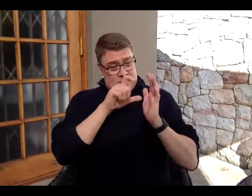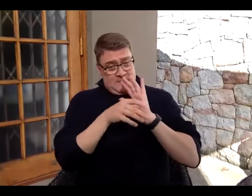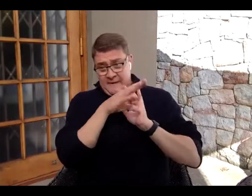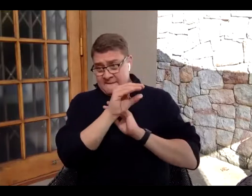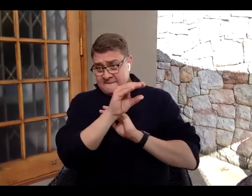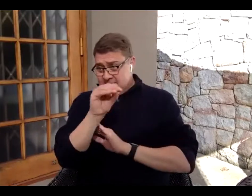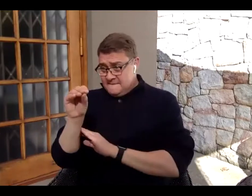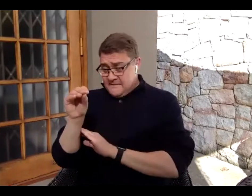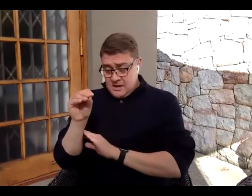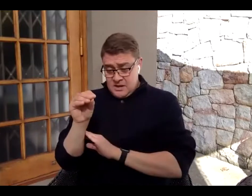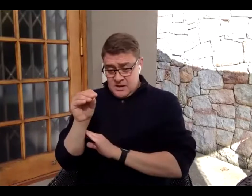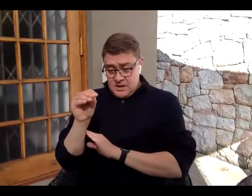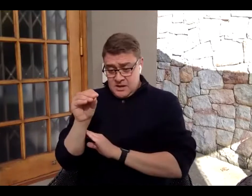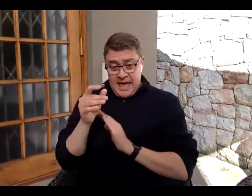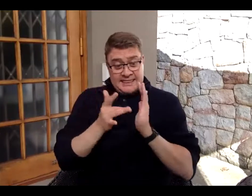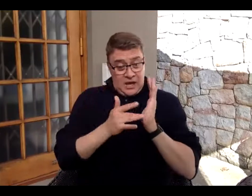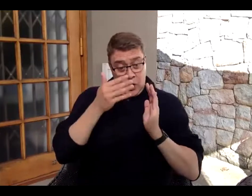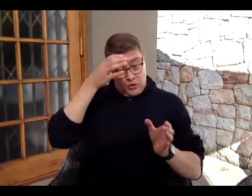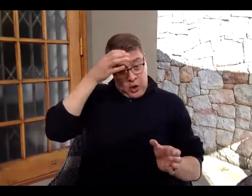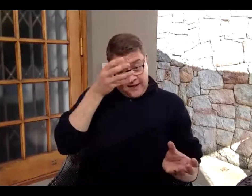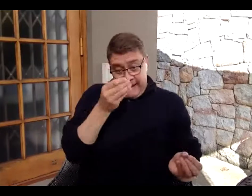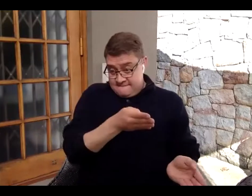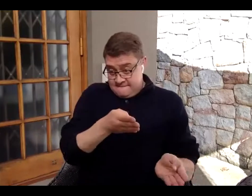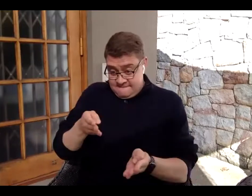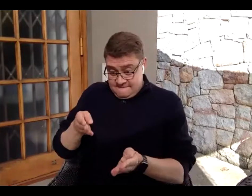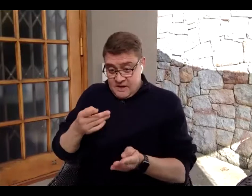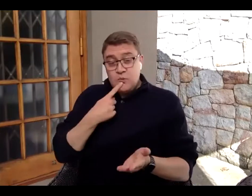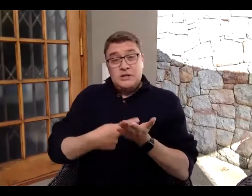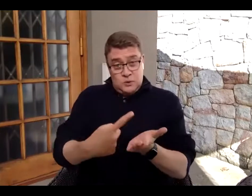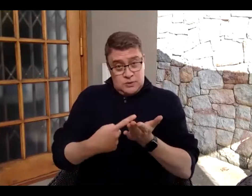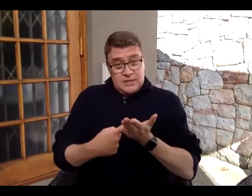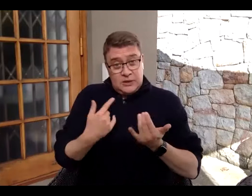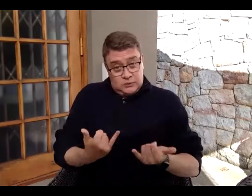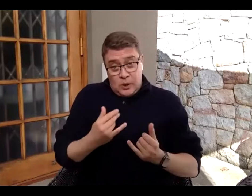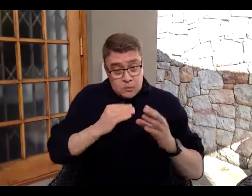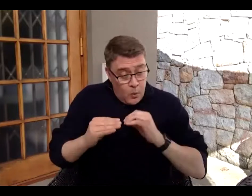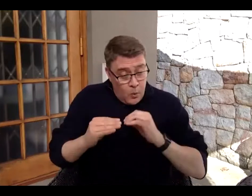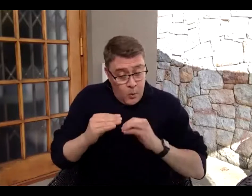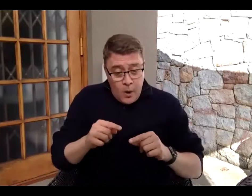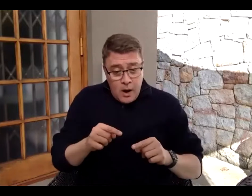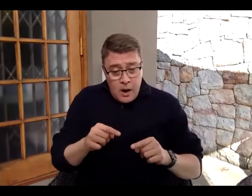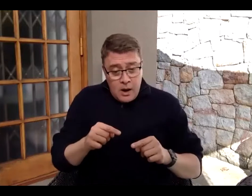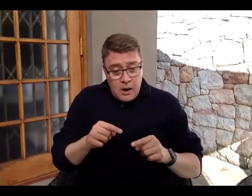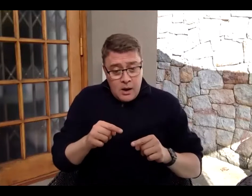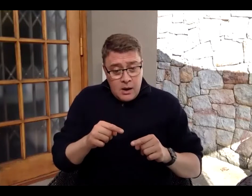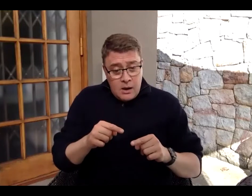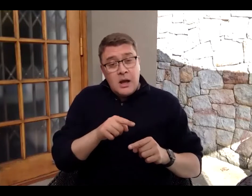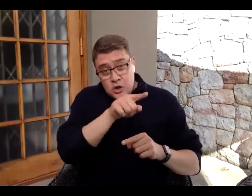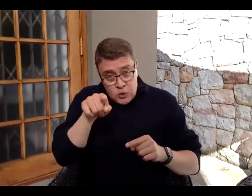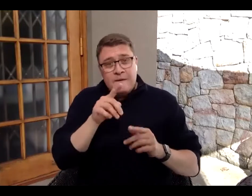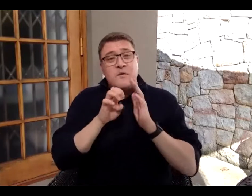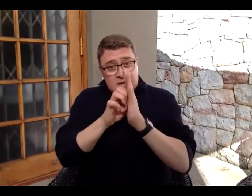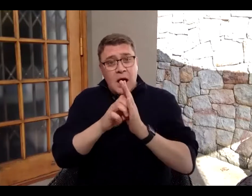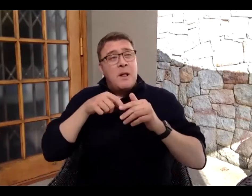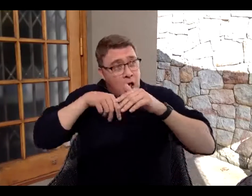current technology that we've discussed, for example, in today's session, are they going around, are you, for example, talking about it